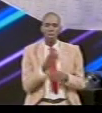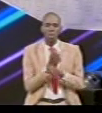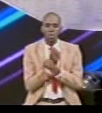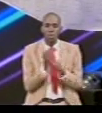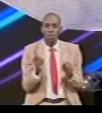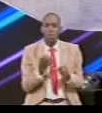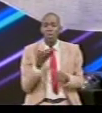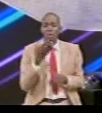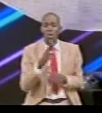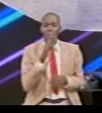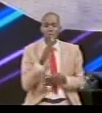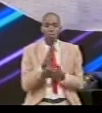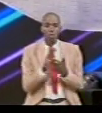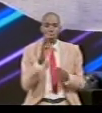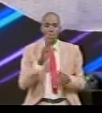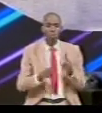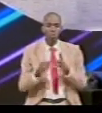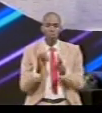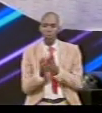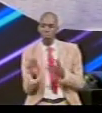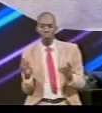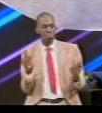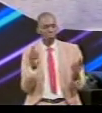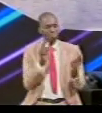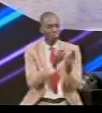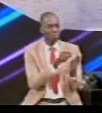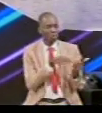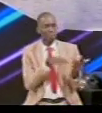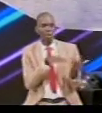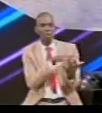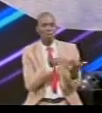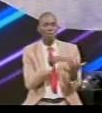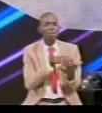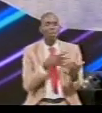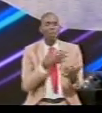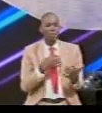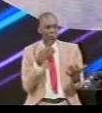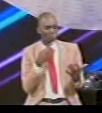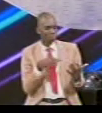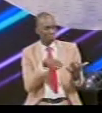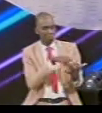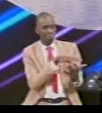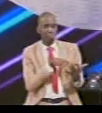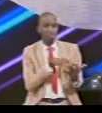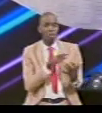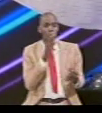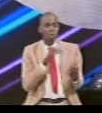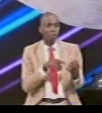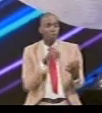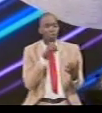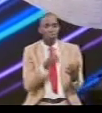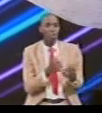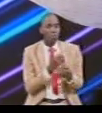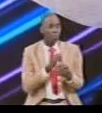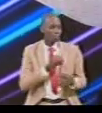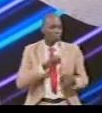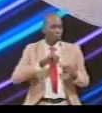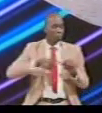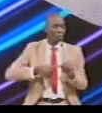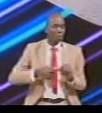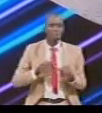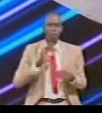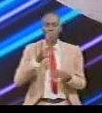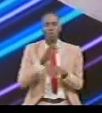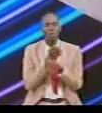to them and telling them, if you are not circumcised, your salvation is not complete.